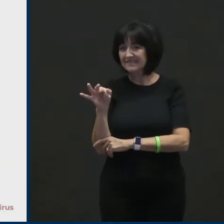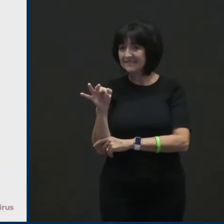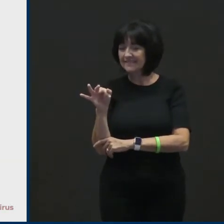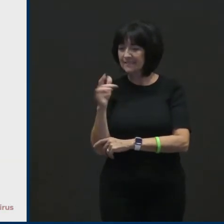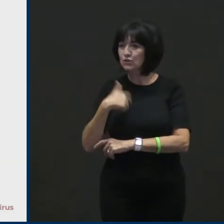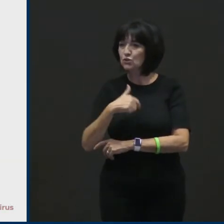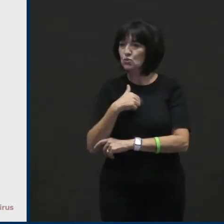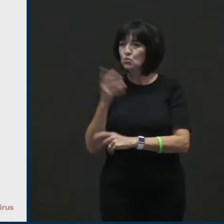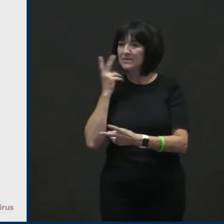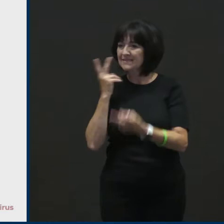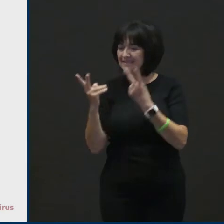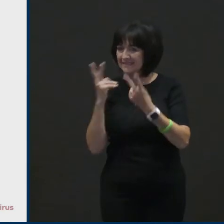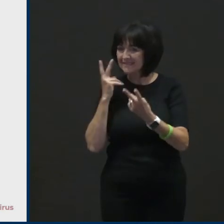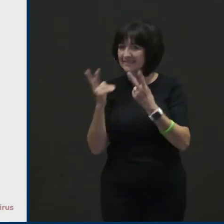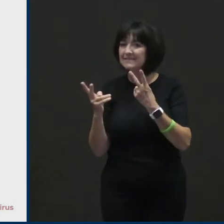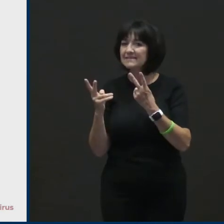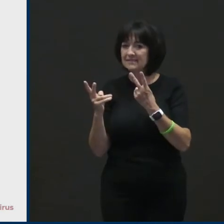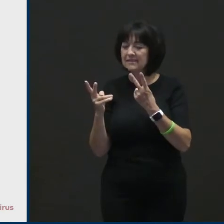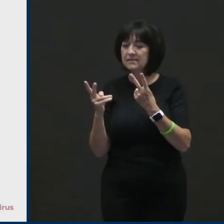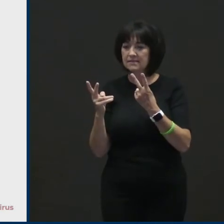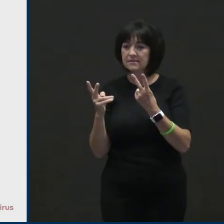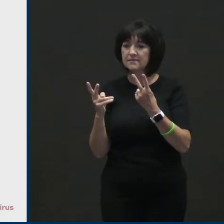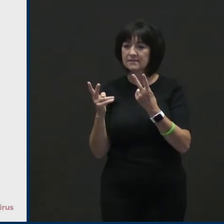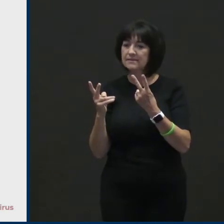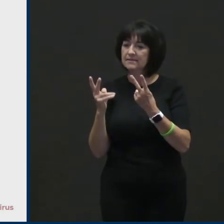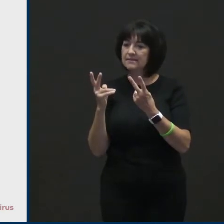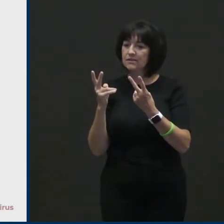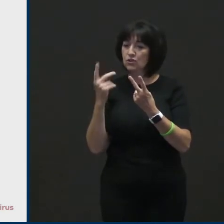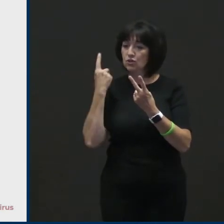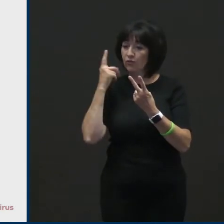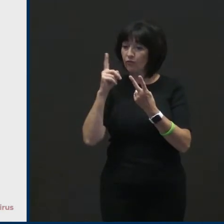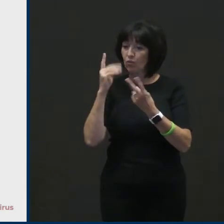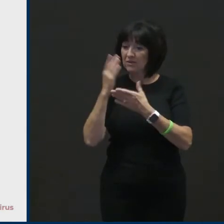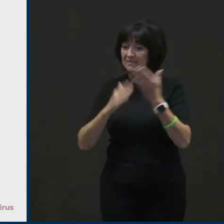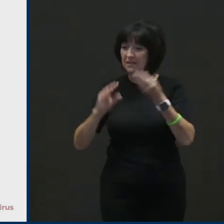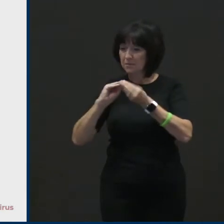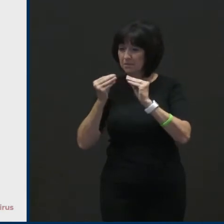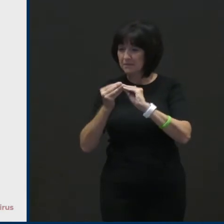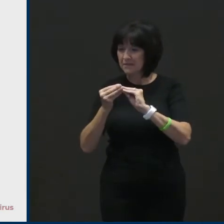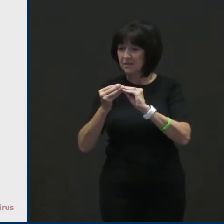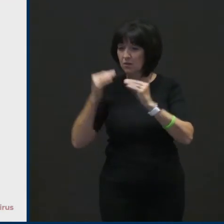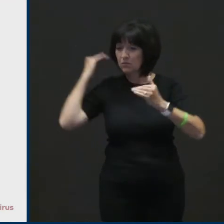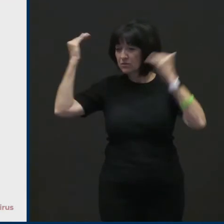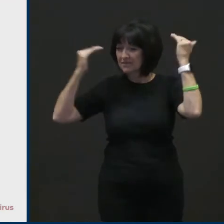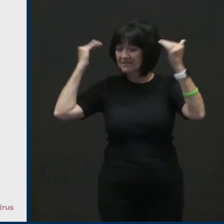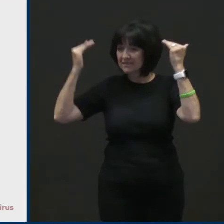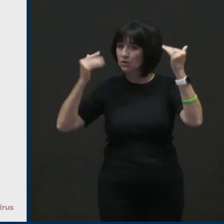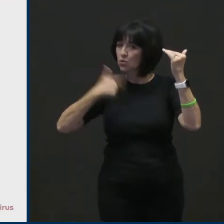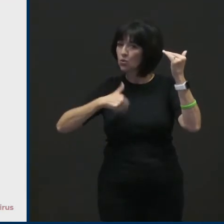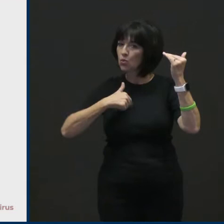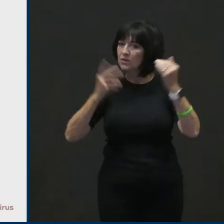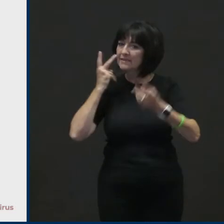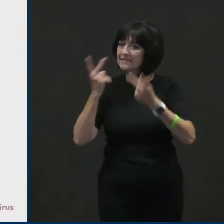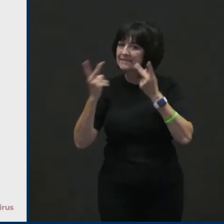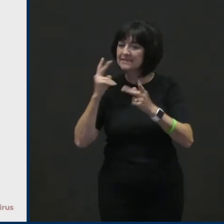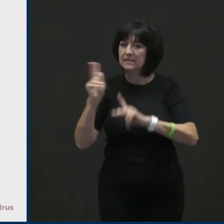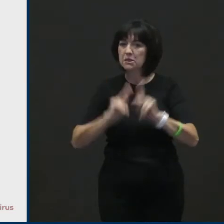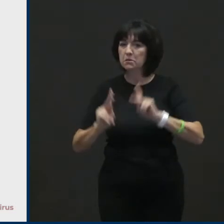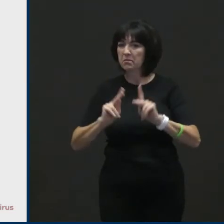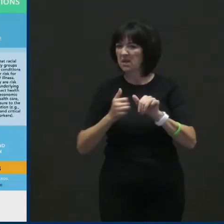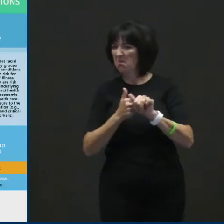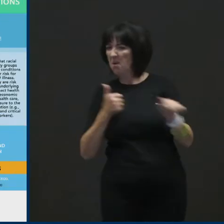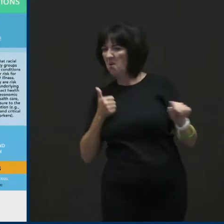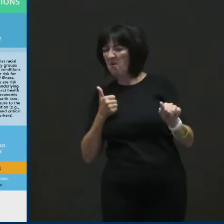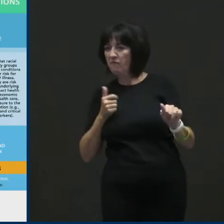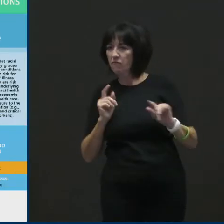and July, by some indicators for adults, we are seeing less healthcare visits. And on